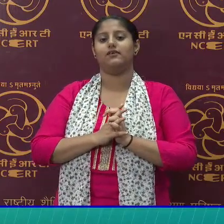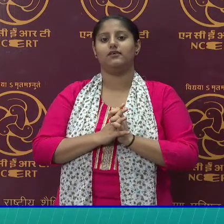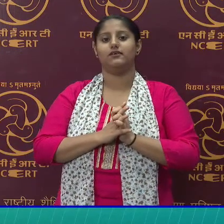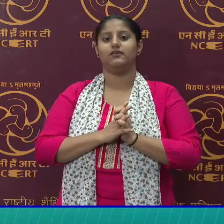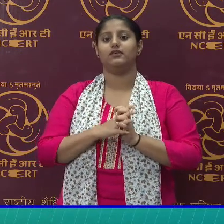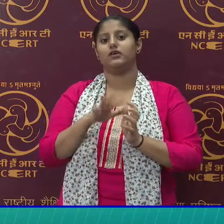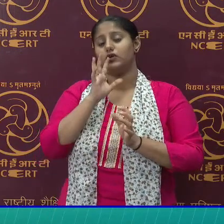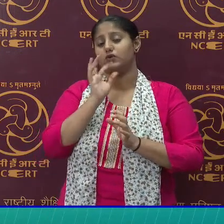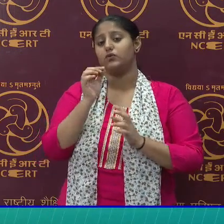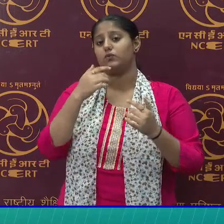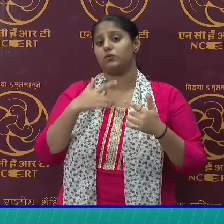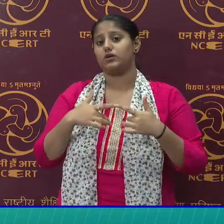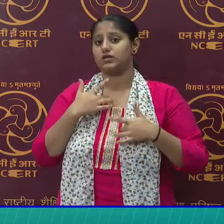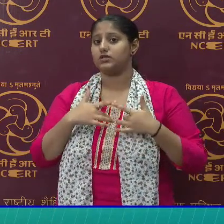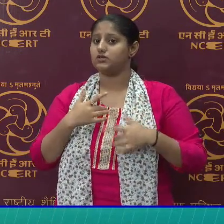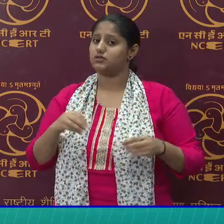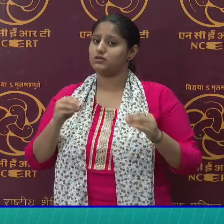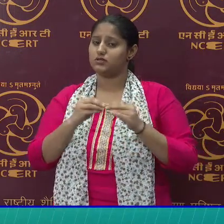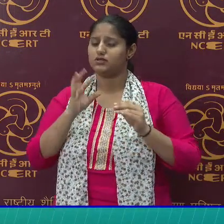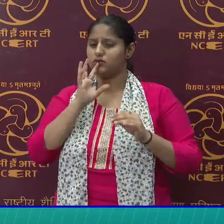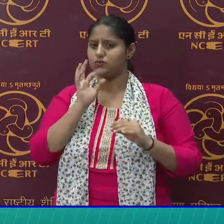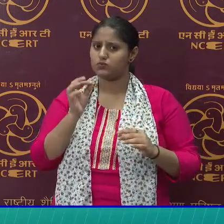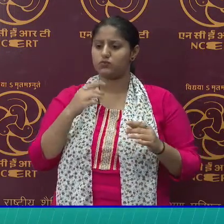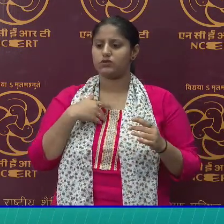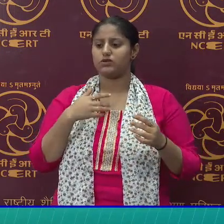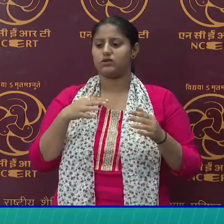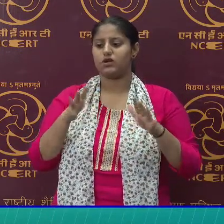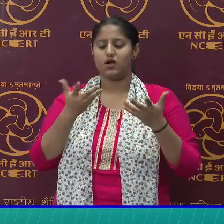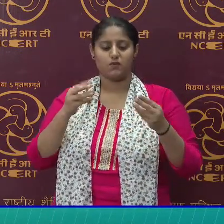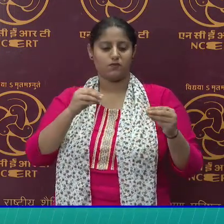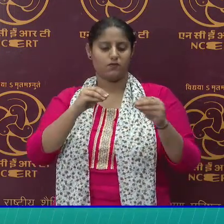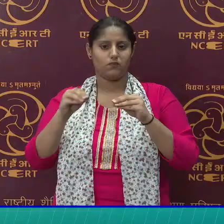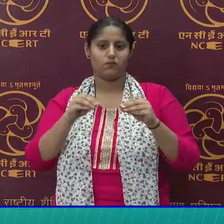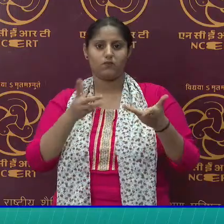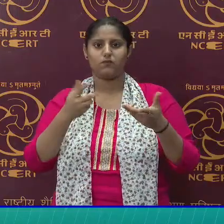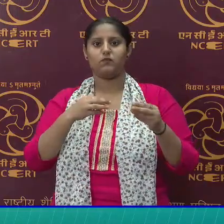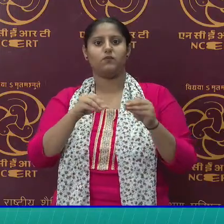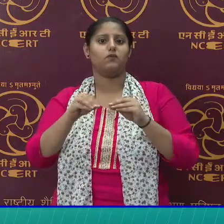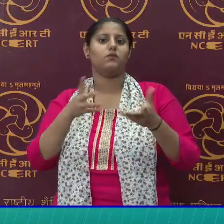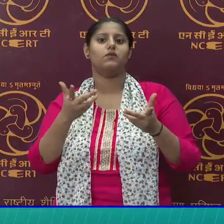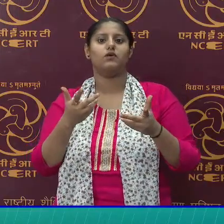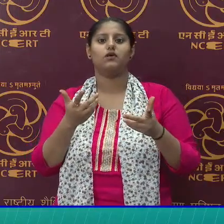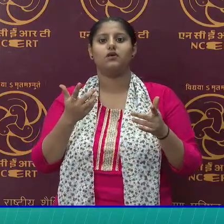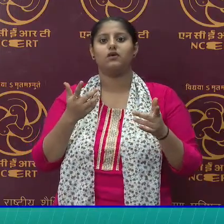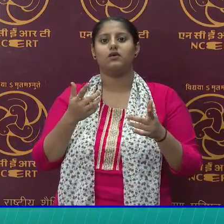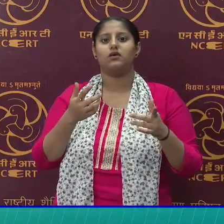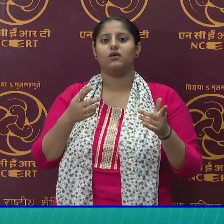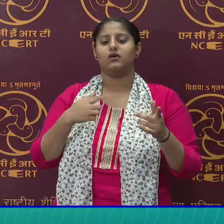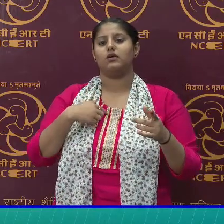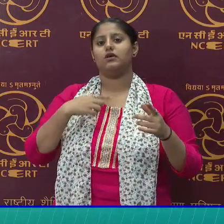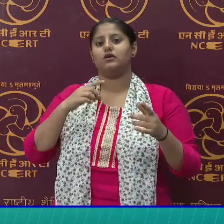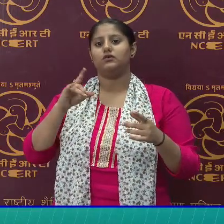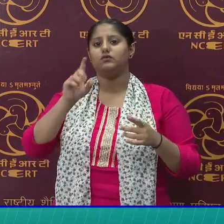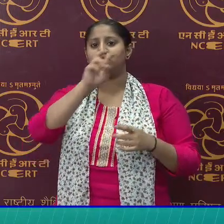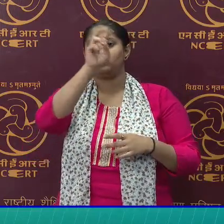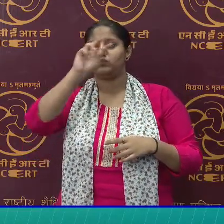It's very interesting how stories Travel, move. yeah. They travel with tourists. They travel